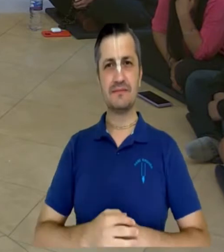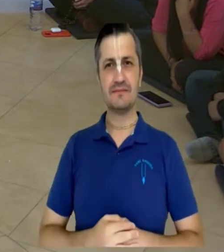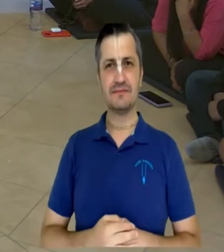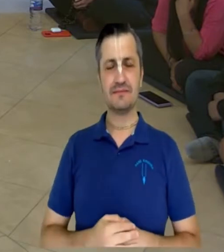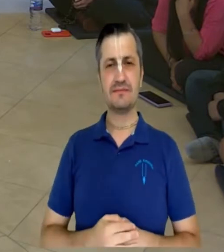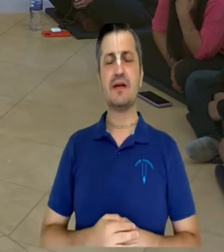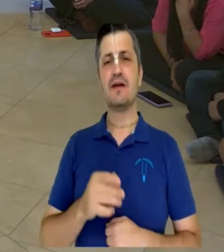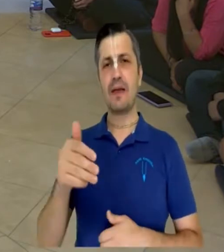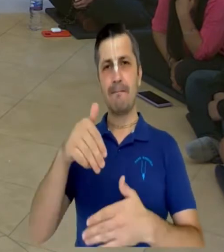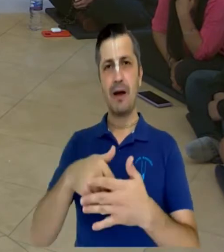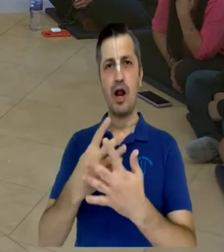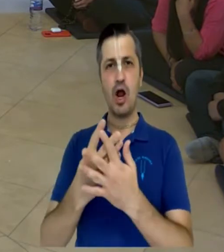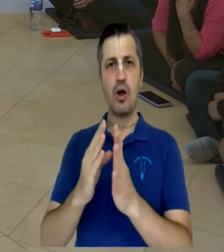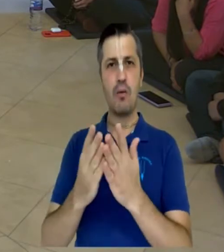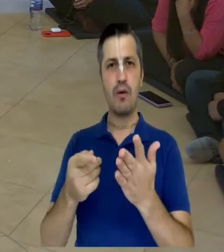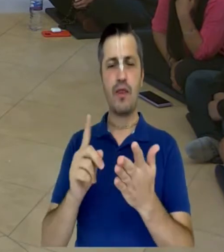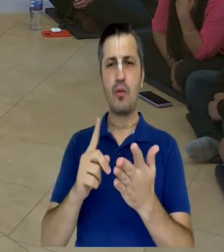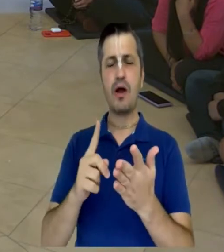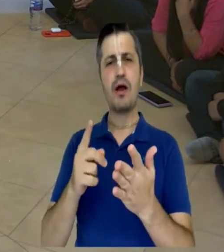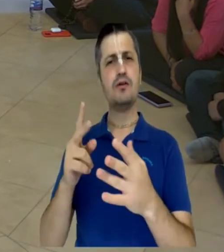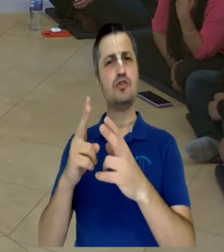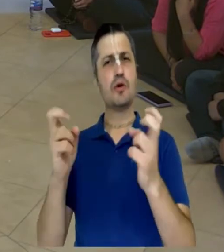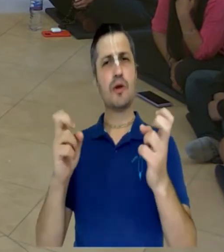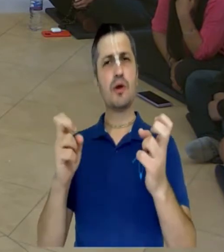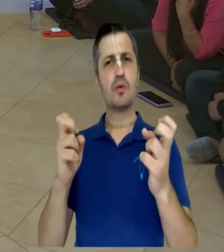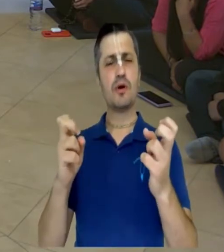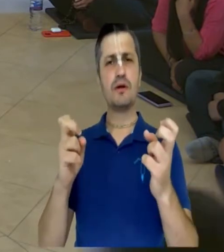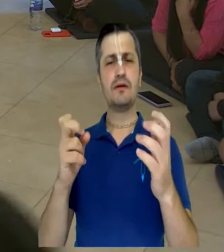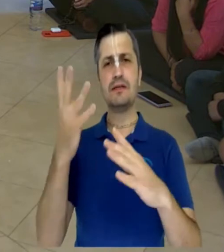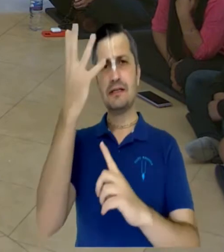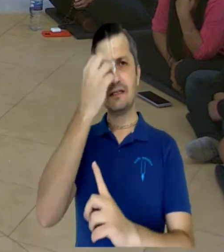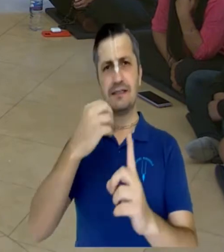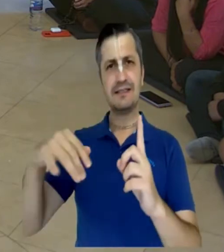that describe the transcendence, or the theology, or